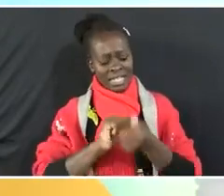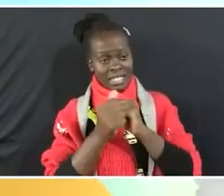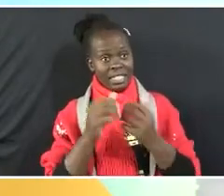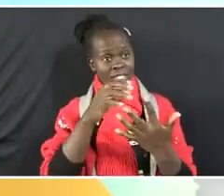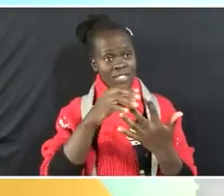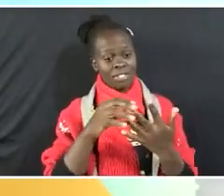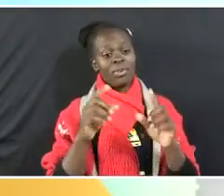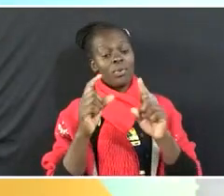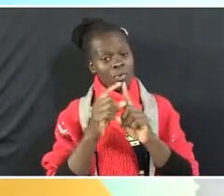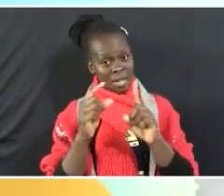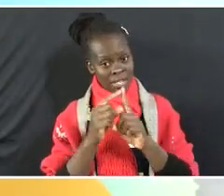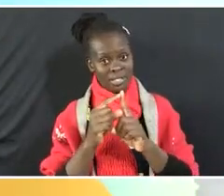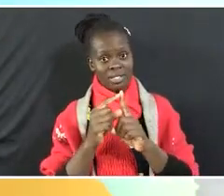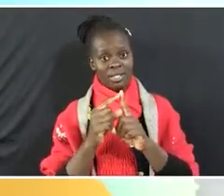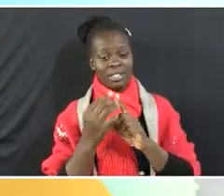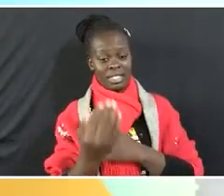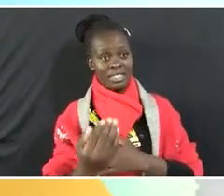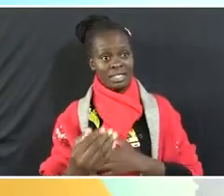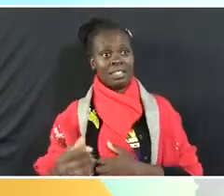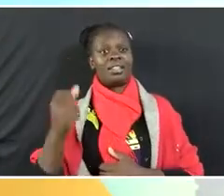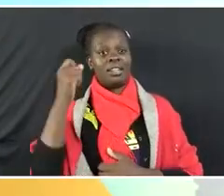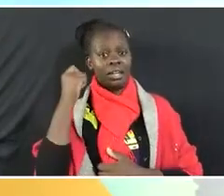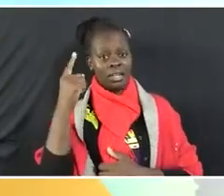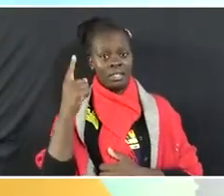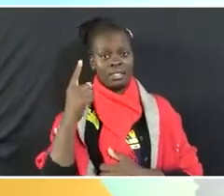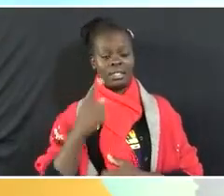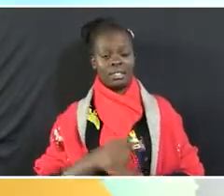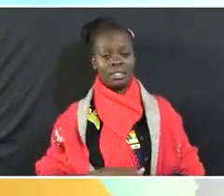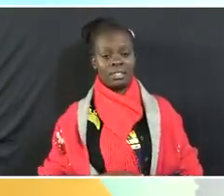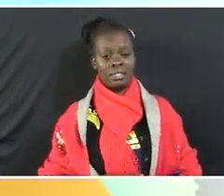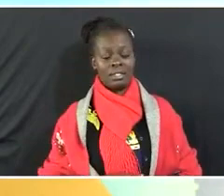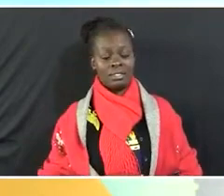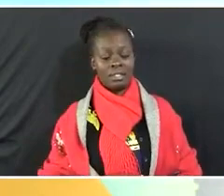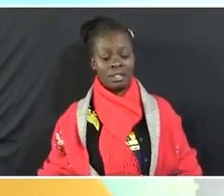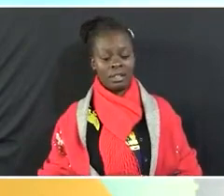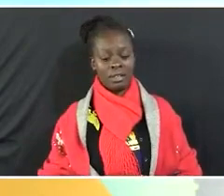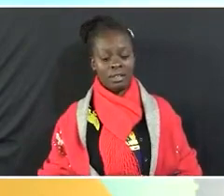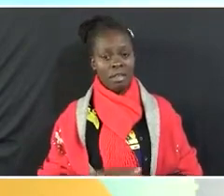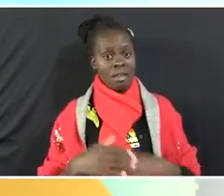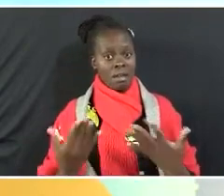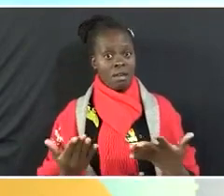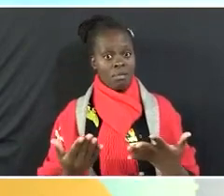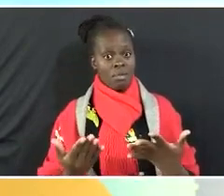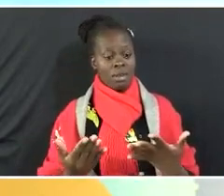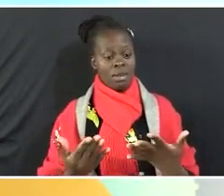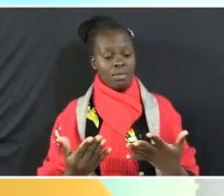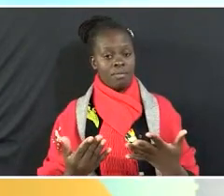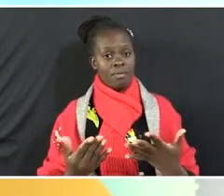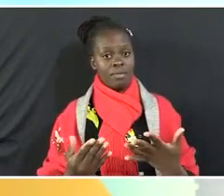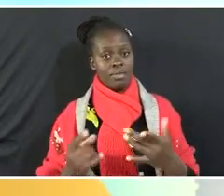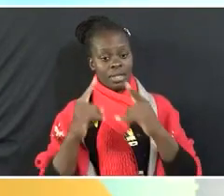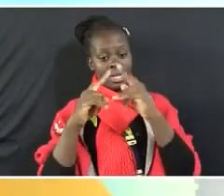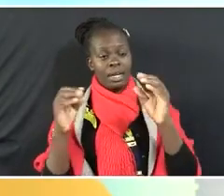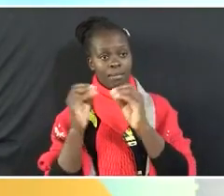was embarrassed. We can't be begging you to attend camp meeting. How many of you are coming for camp meeting?